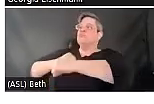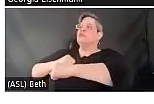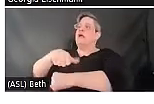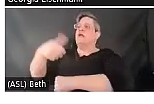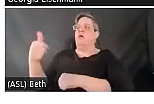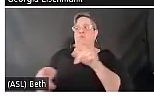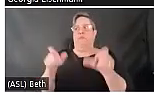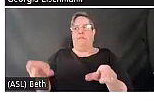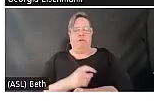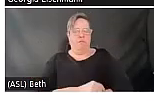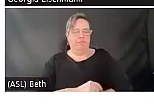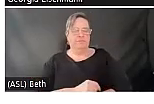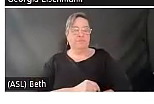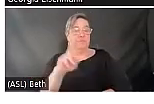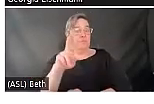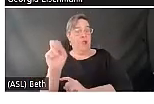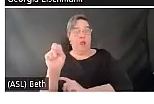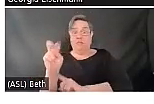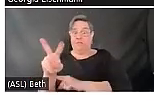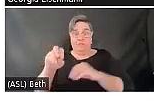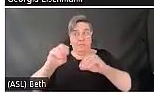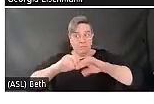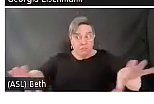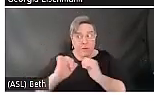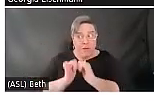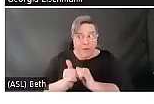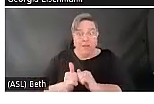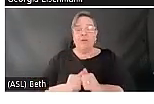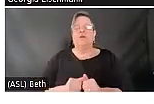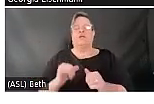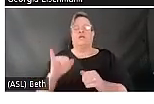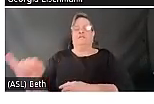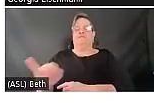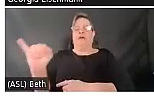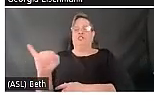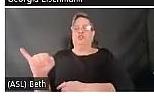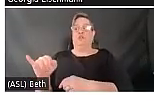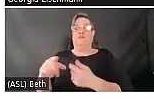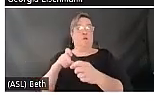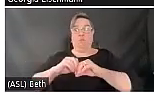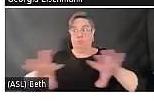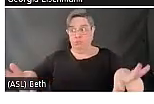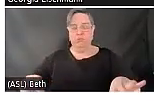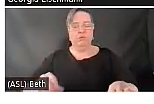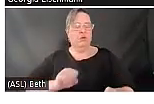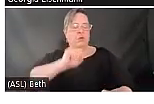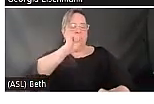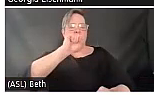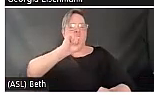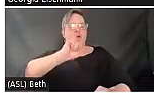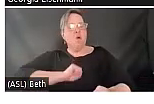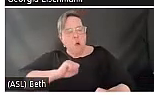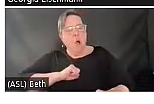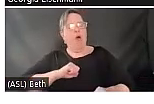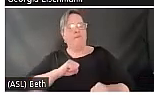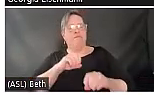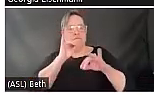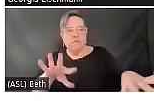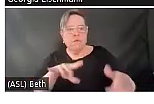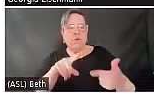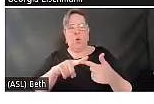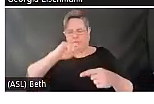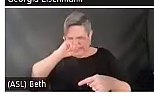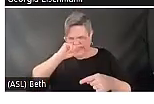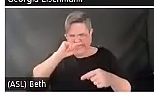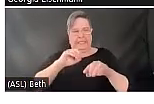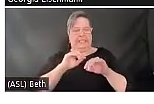spread? It's an infection that spreads when someone coughs or sneezes. So it is in the particulate matter that comes